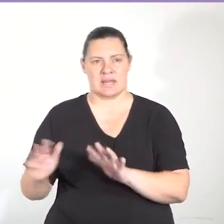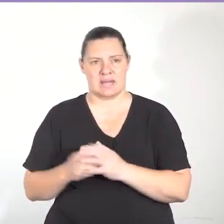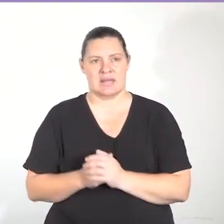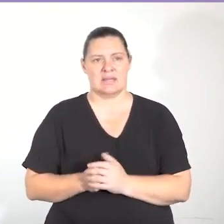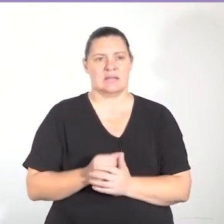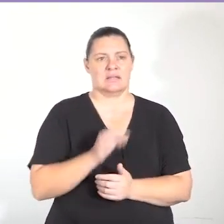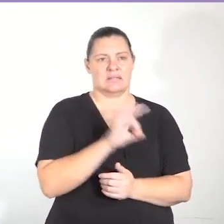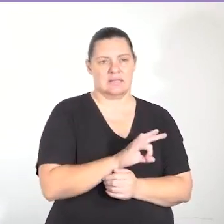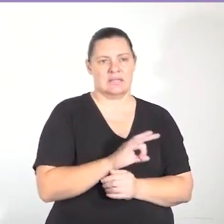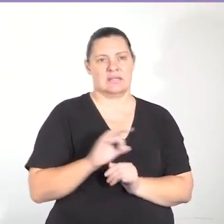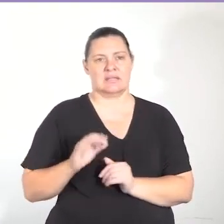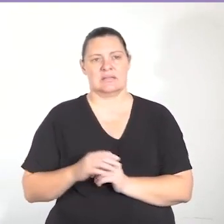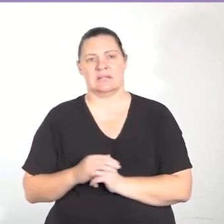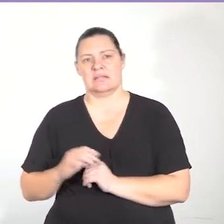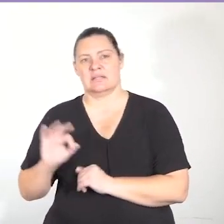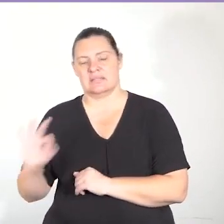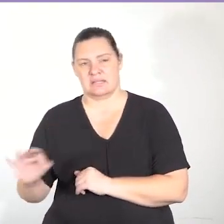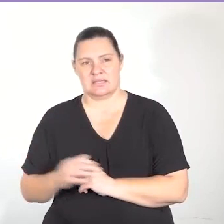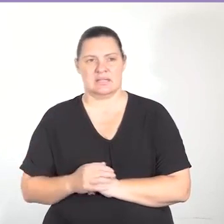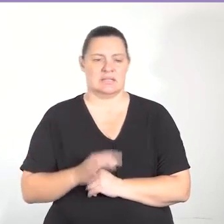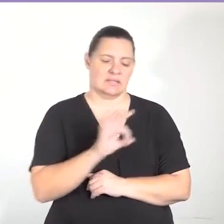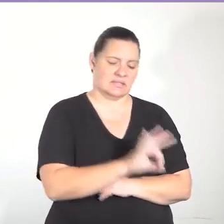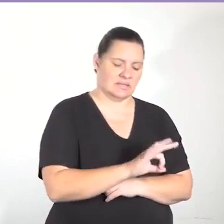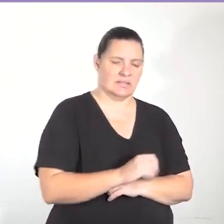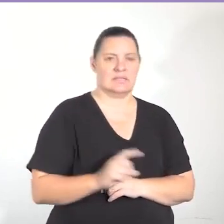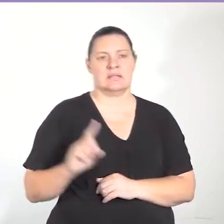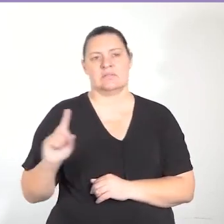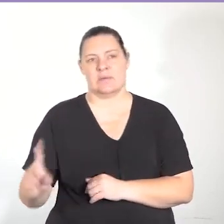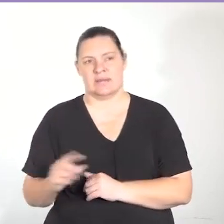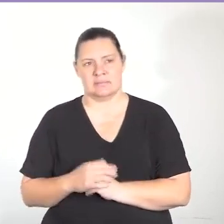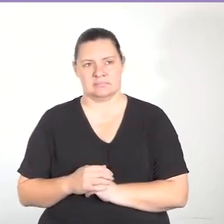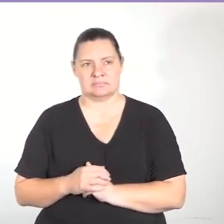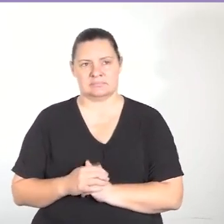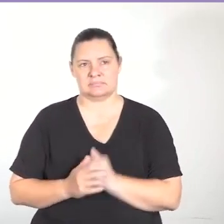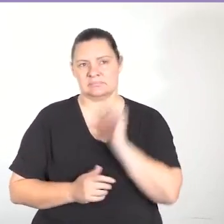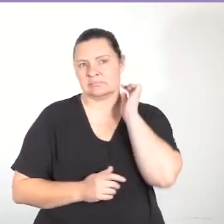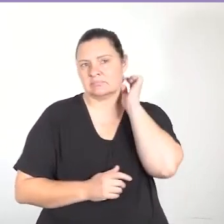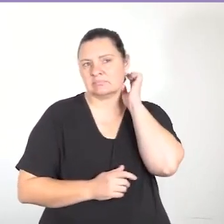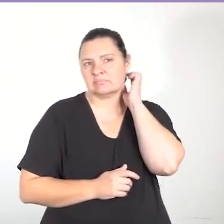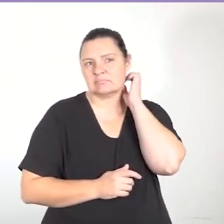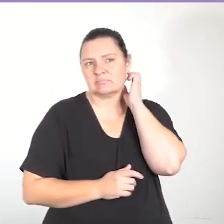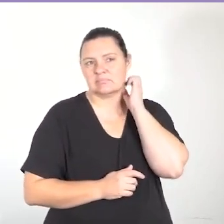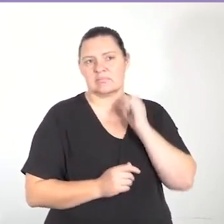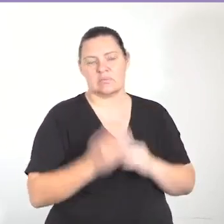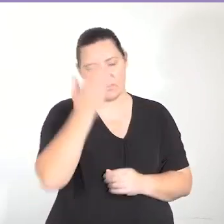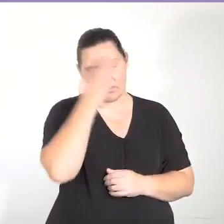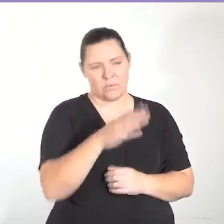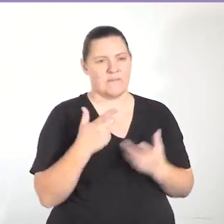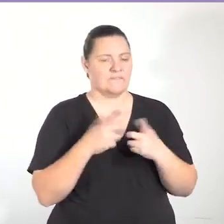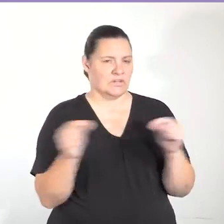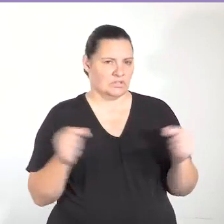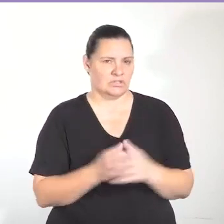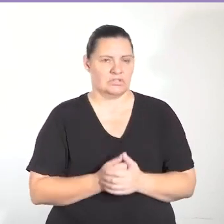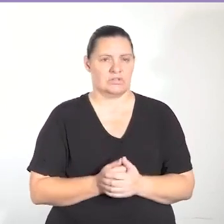is 9. Divided by 3 is 3. And then 3 divided by 3, that is 1. When we get to 1, we know that